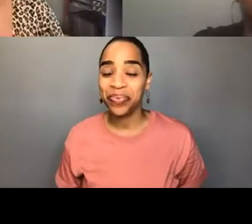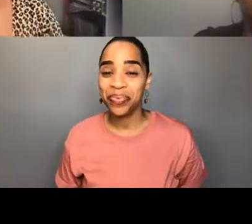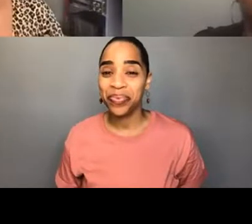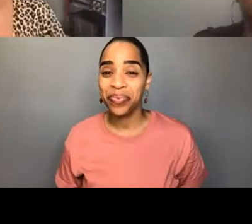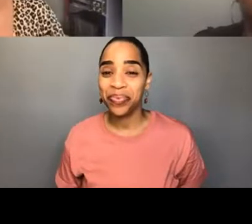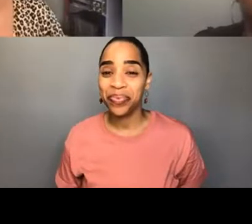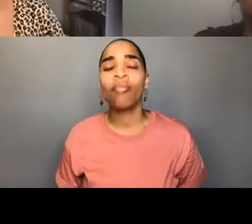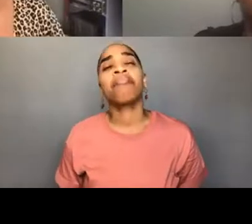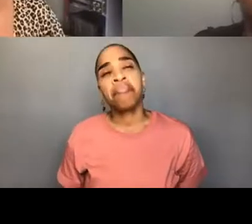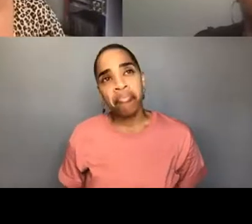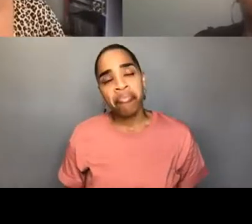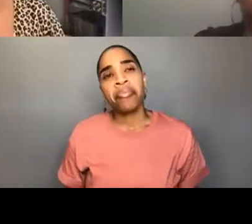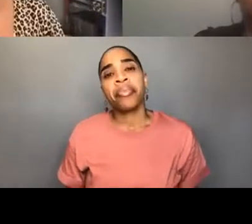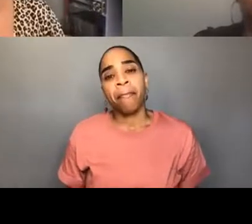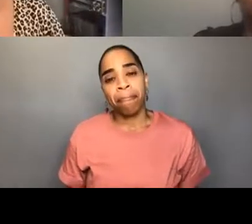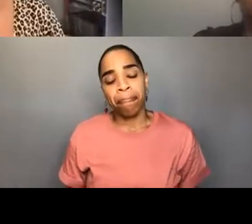Yeah, so